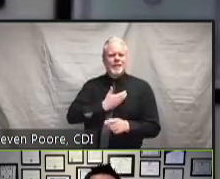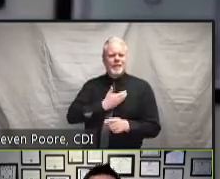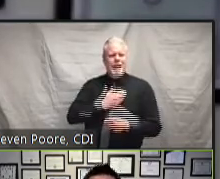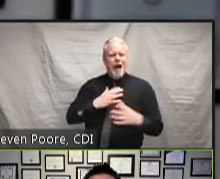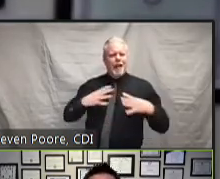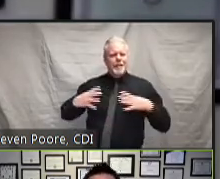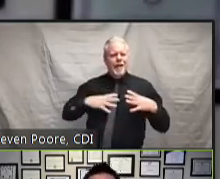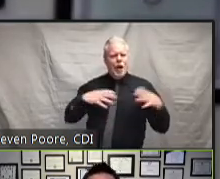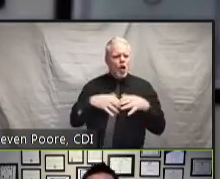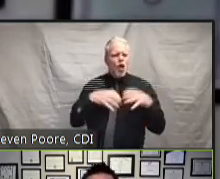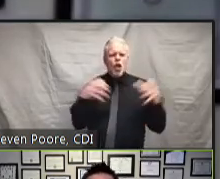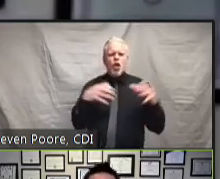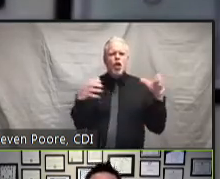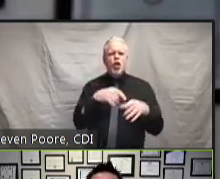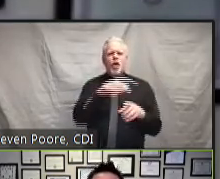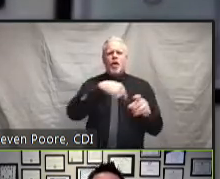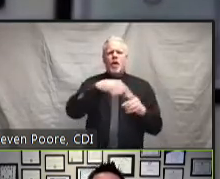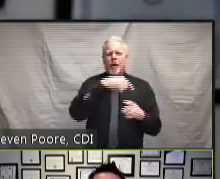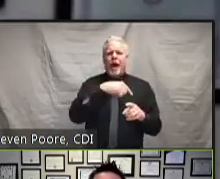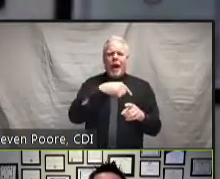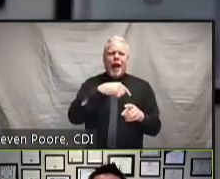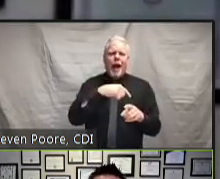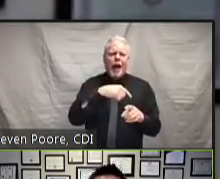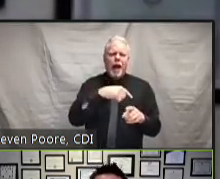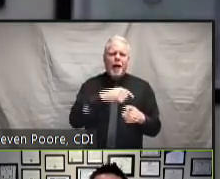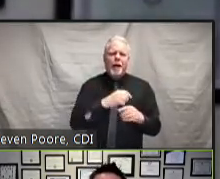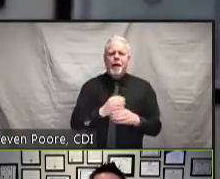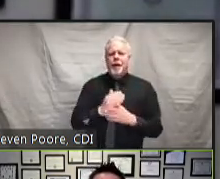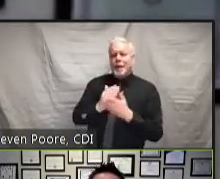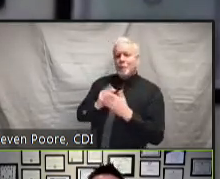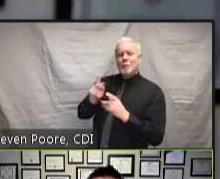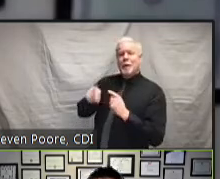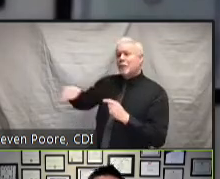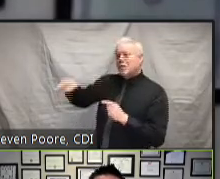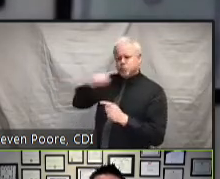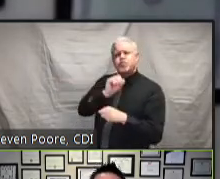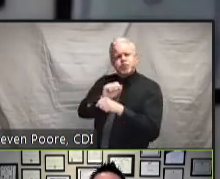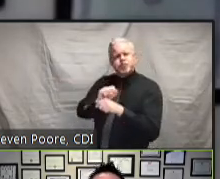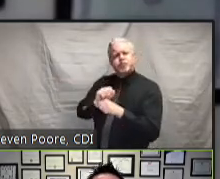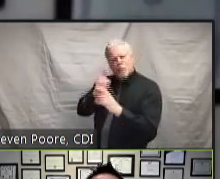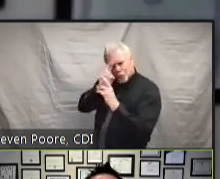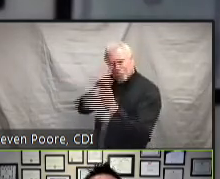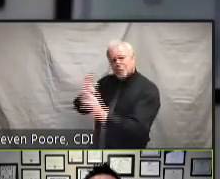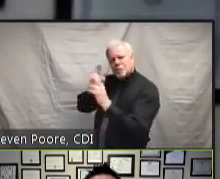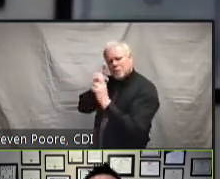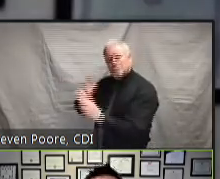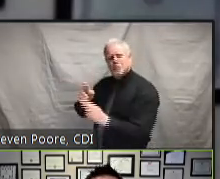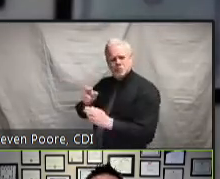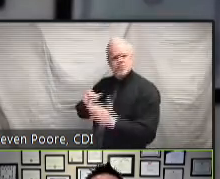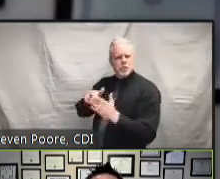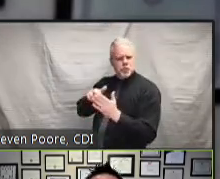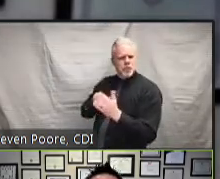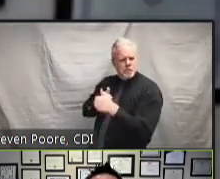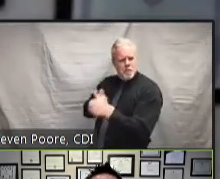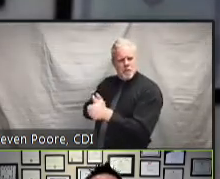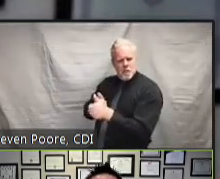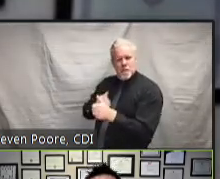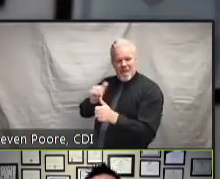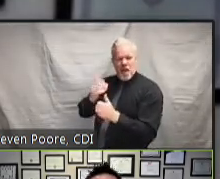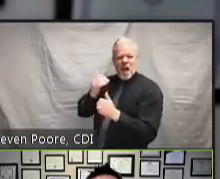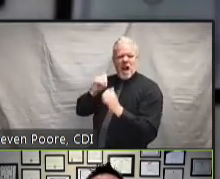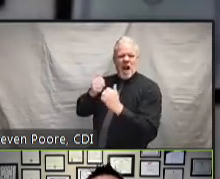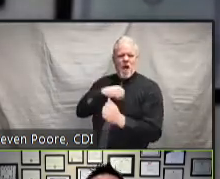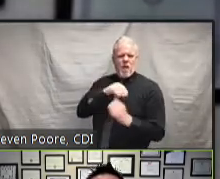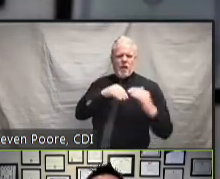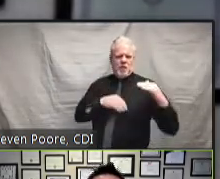seeing improvements in these numbers now. People are following the guidance, people are following the recommendations and